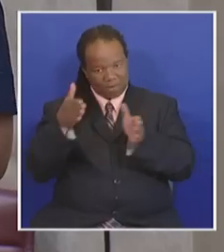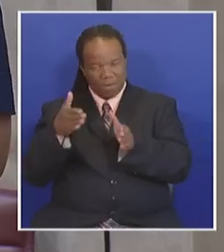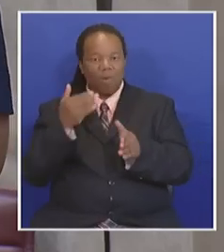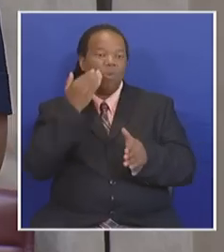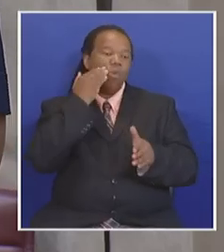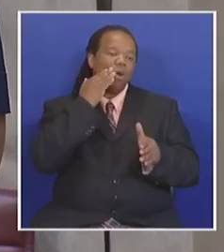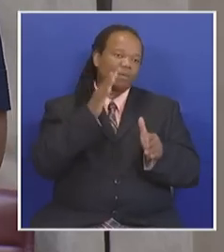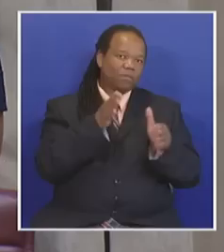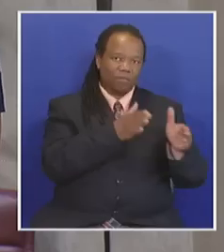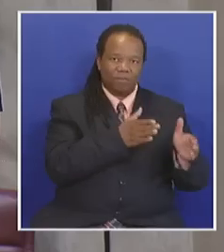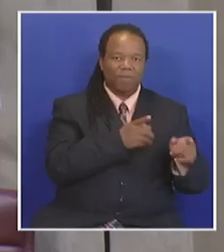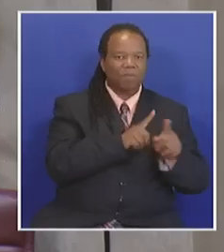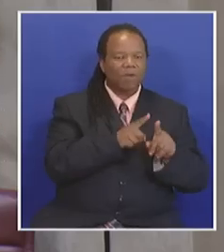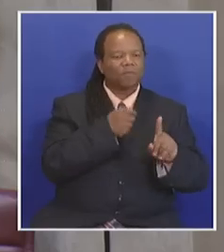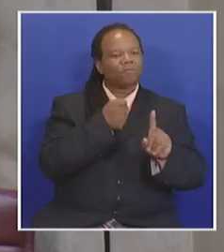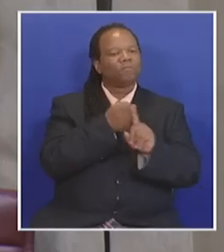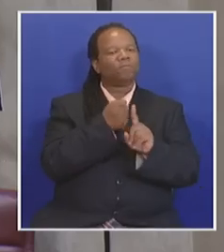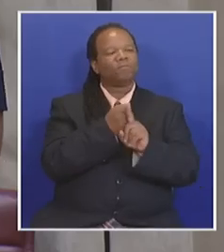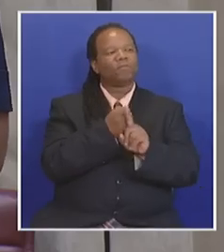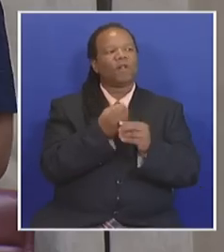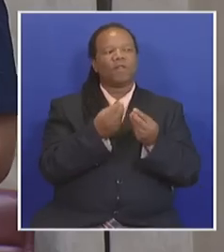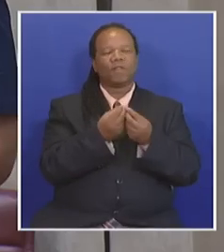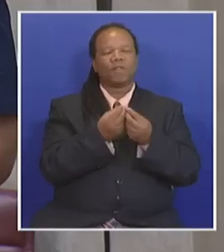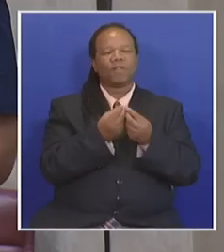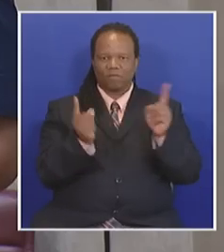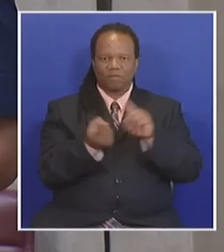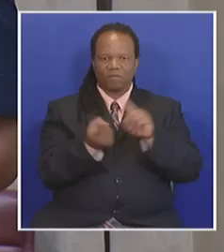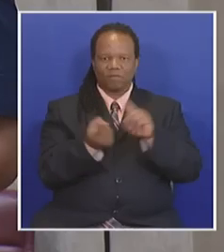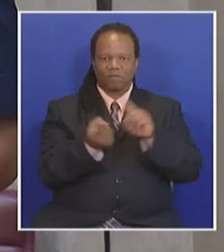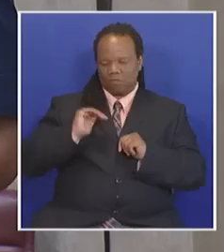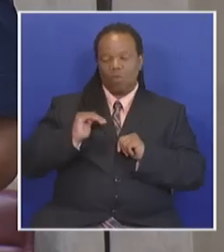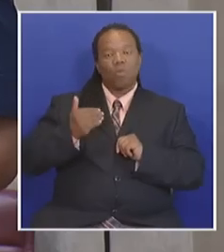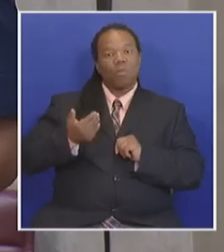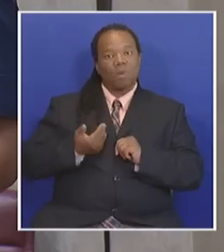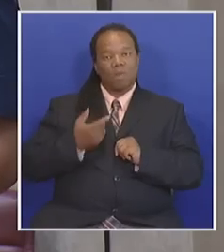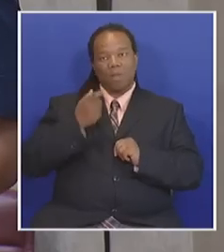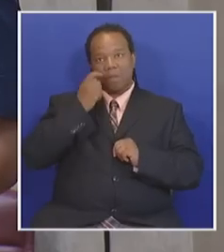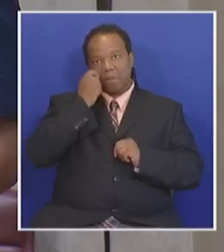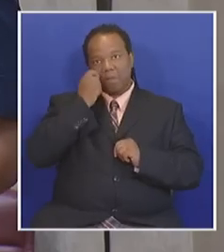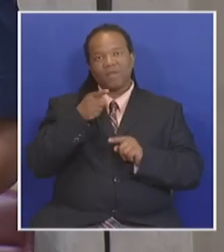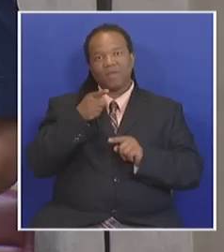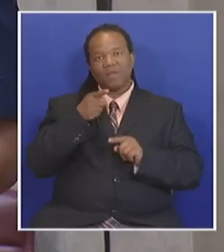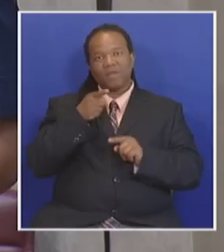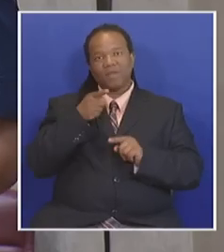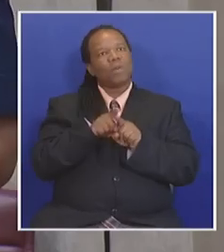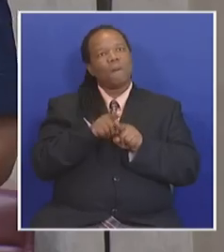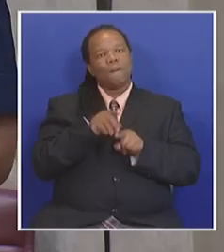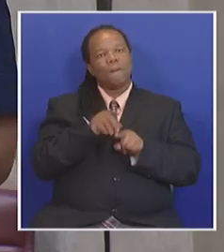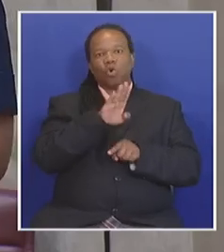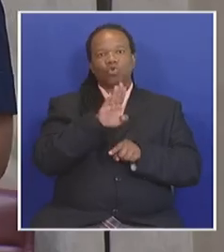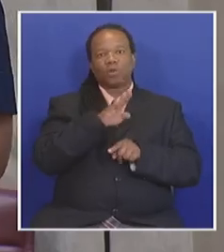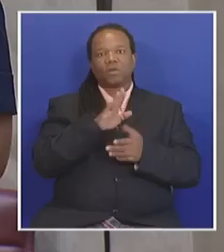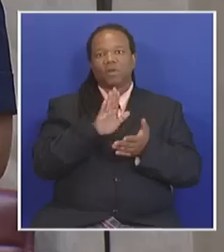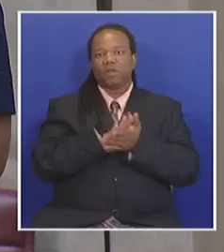change, and that change have been bequeathed to us. Men and women of such stature as Boutros Ghali, Aluf Palm,